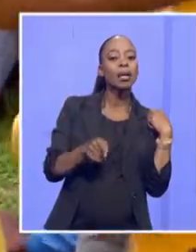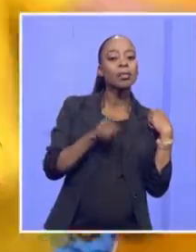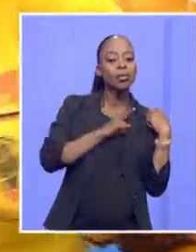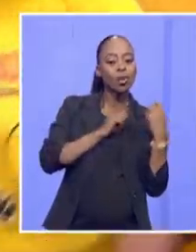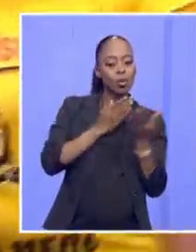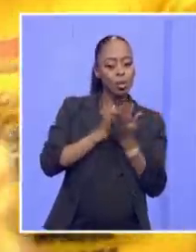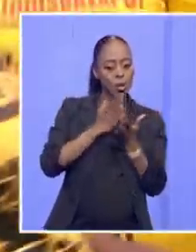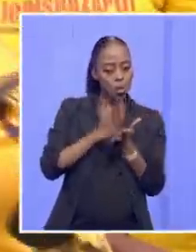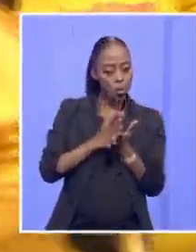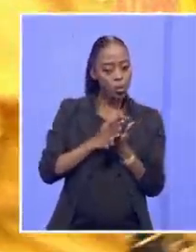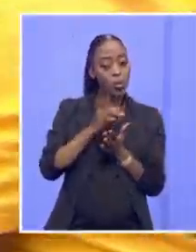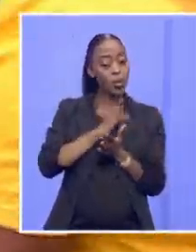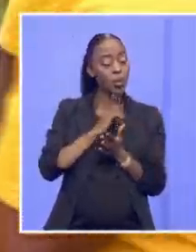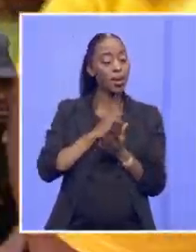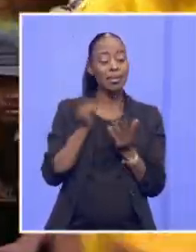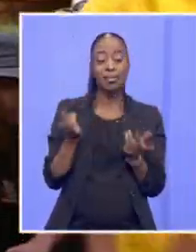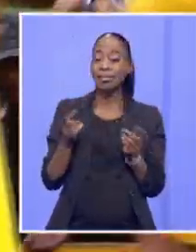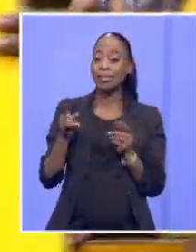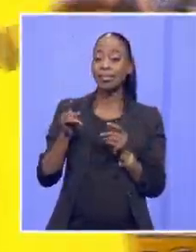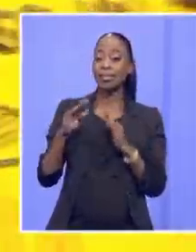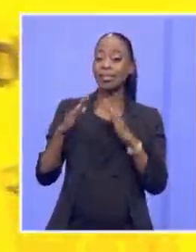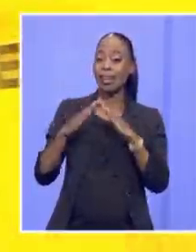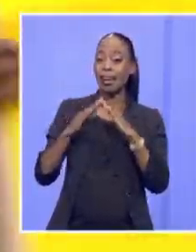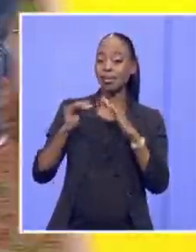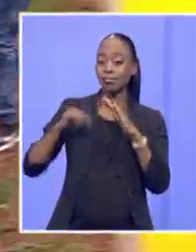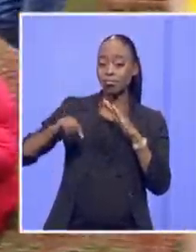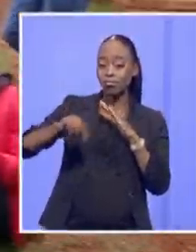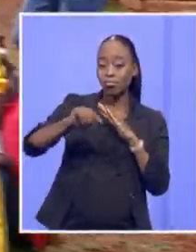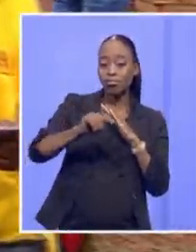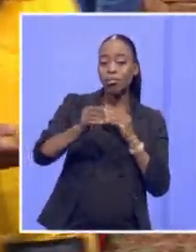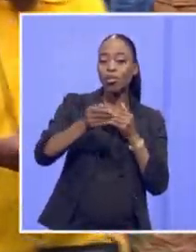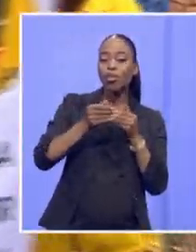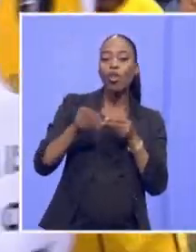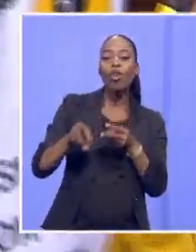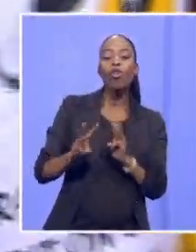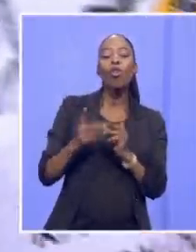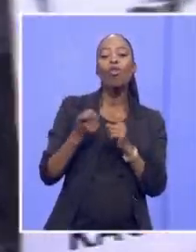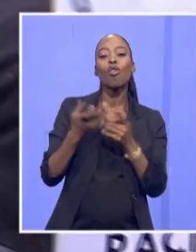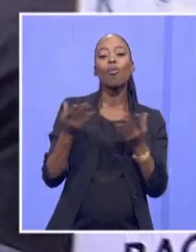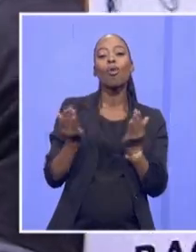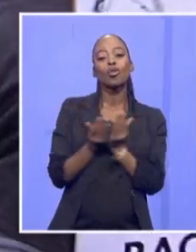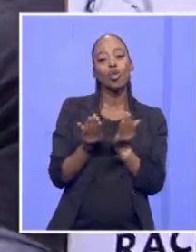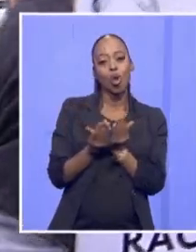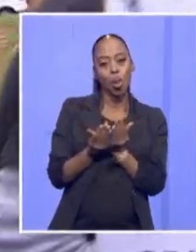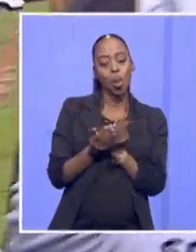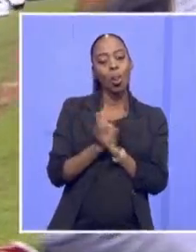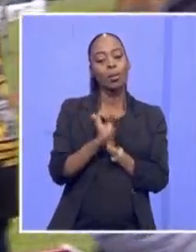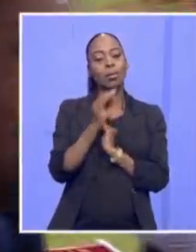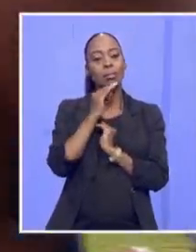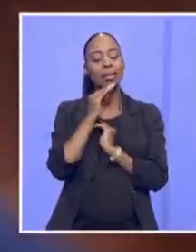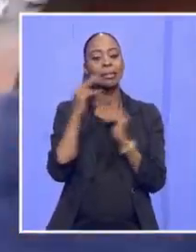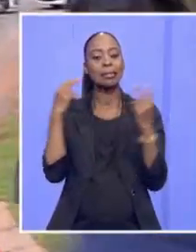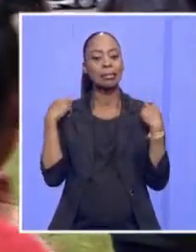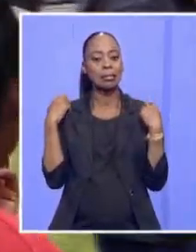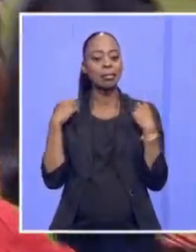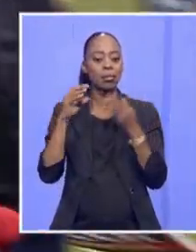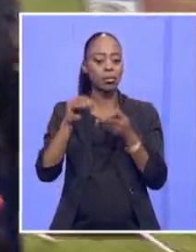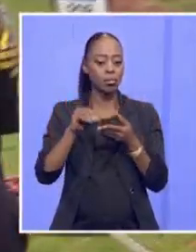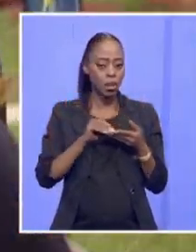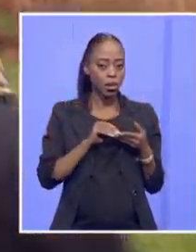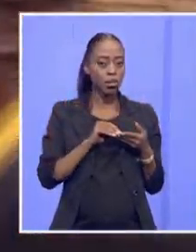ensure, because this complex is right across the road from a school. So the security had been brought in